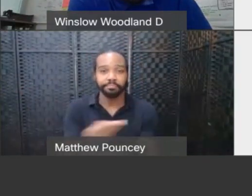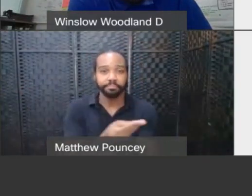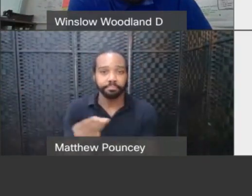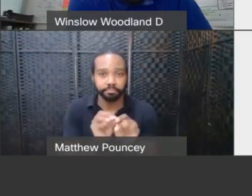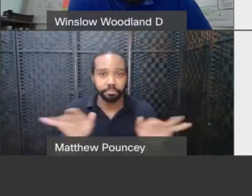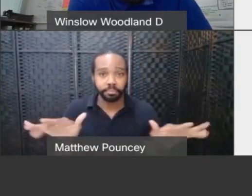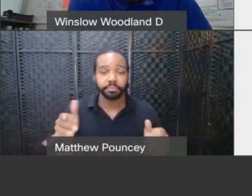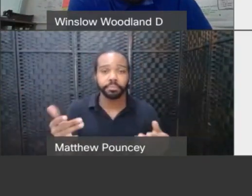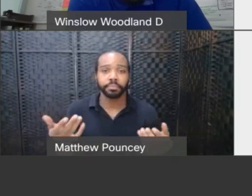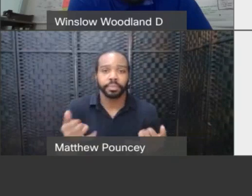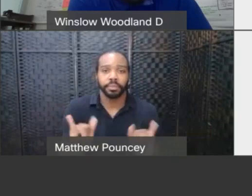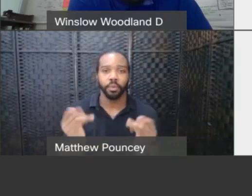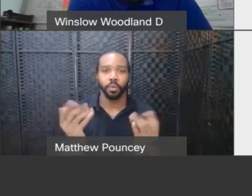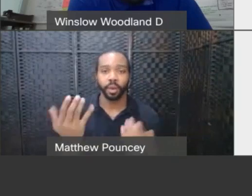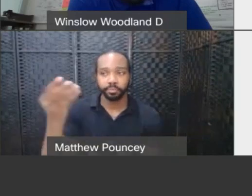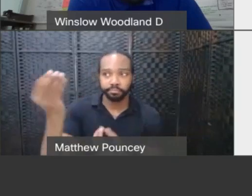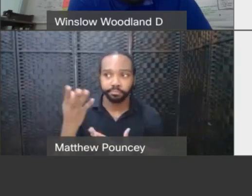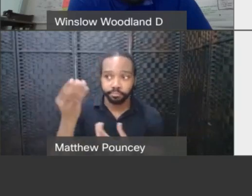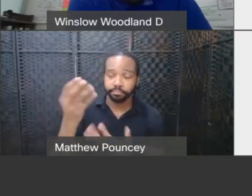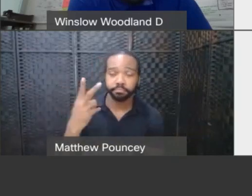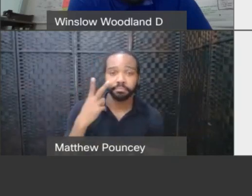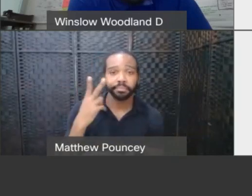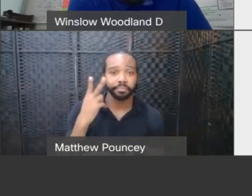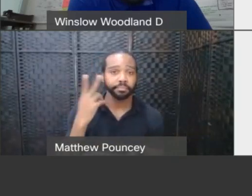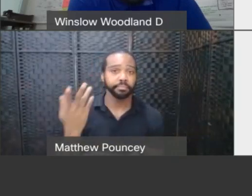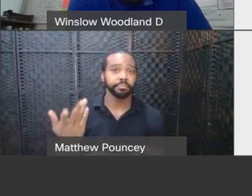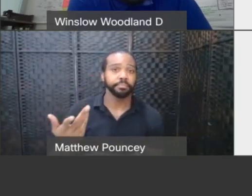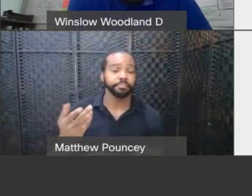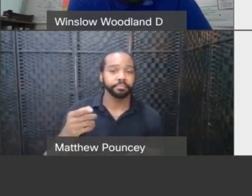We were still waiting on more data to see if it's actually